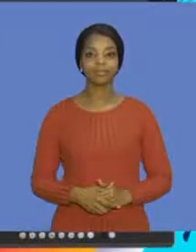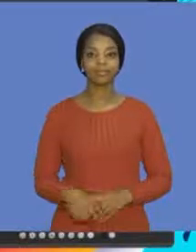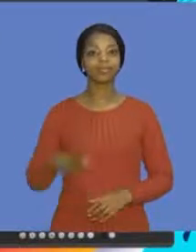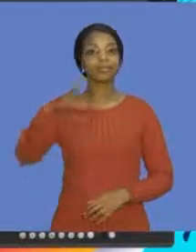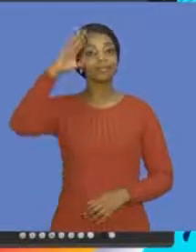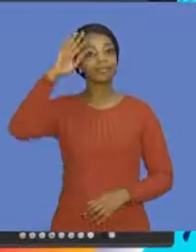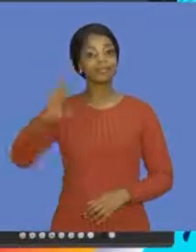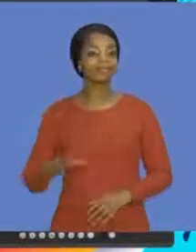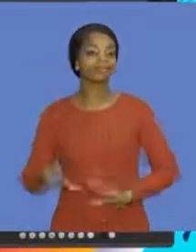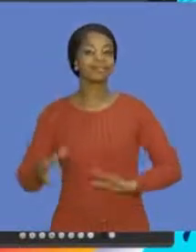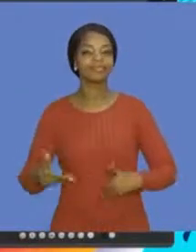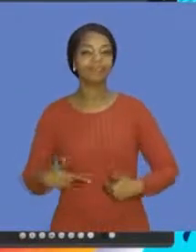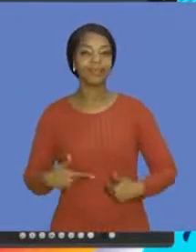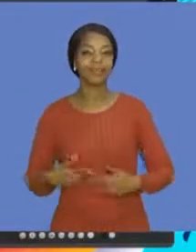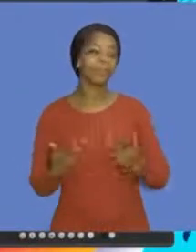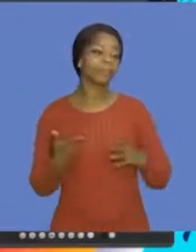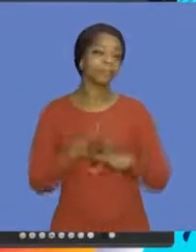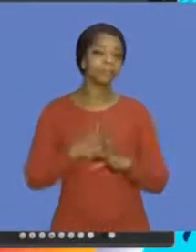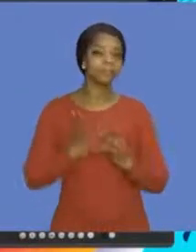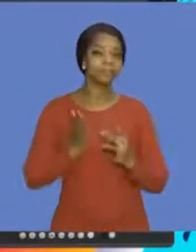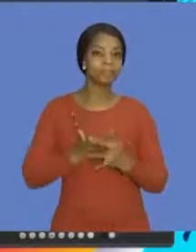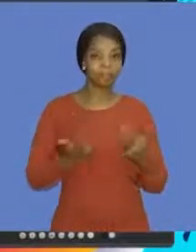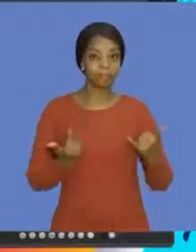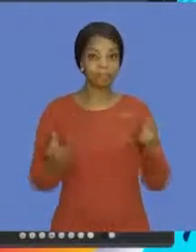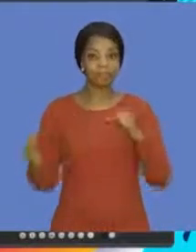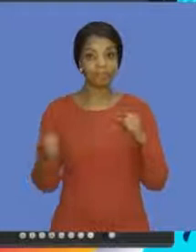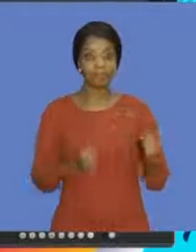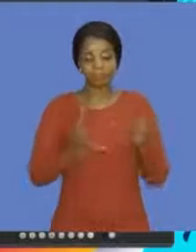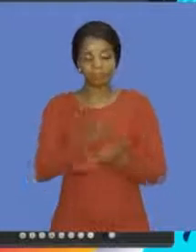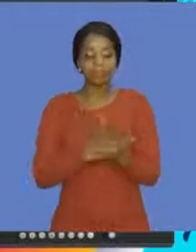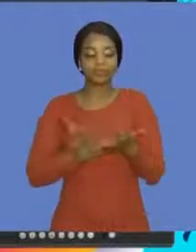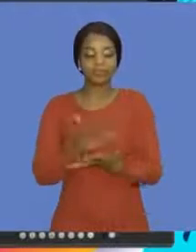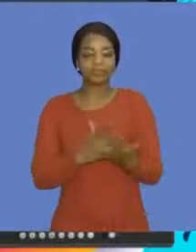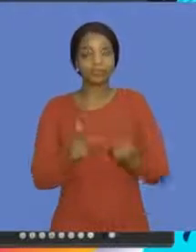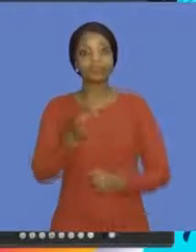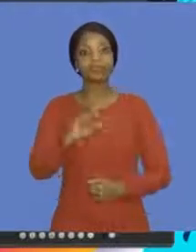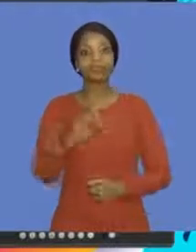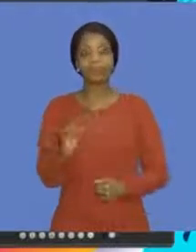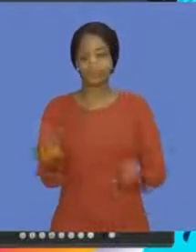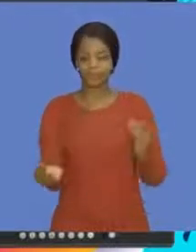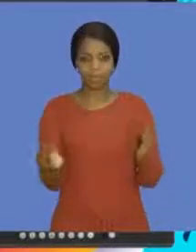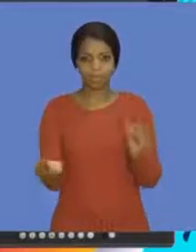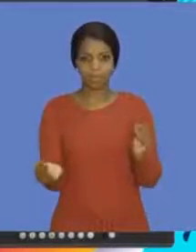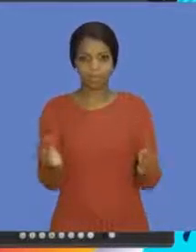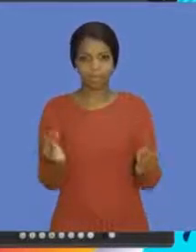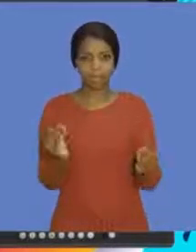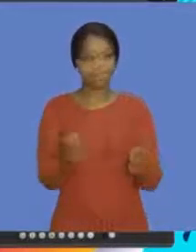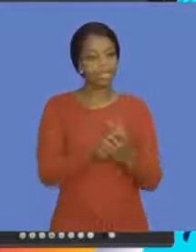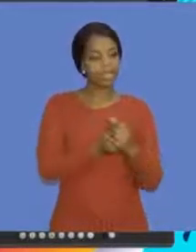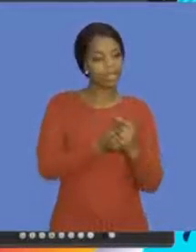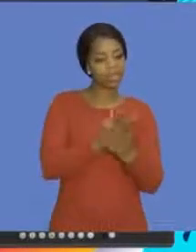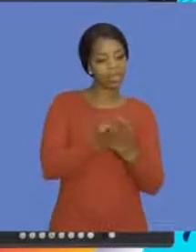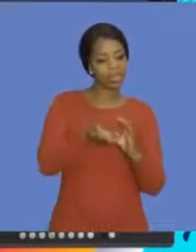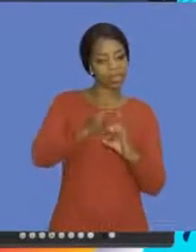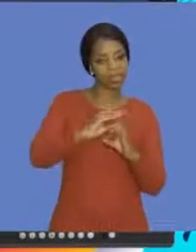Hi guys, welcome from the Ed Break. So we are still talking about comparing interests and also comparing